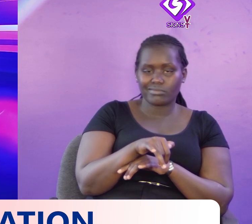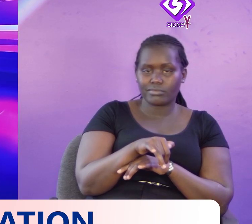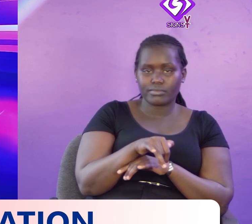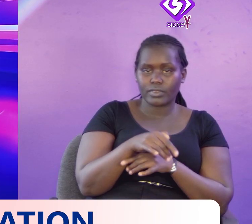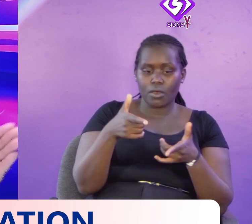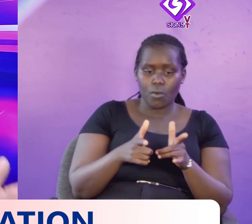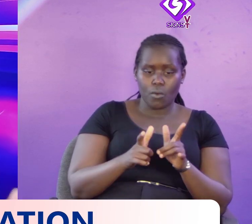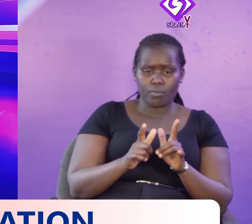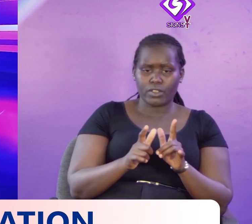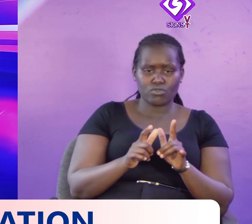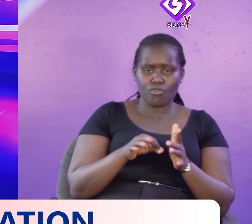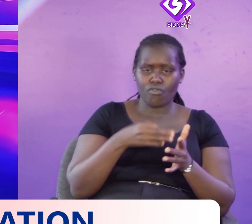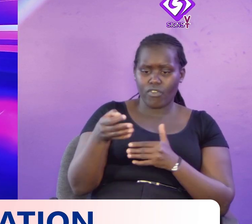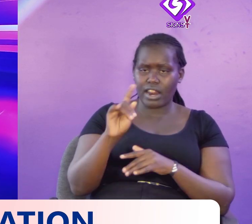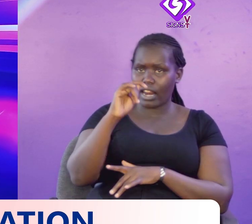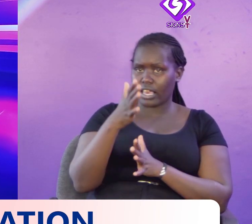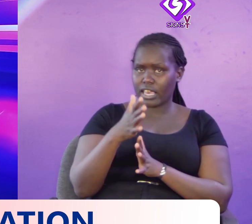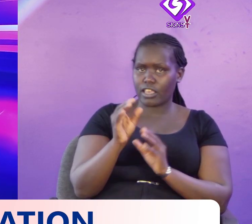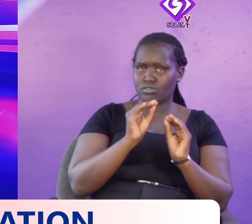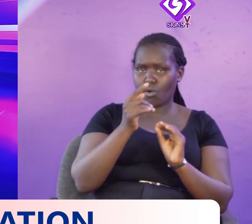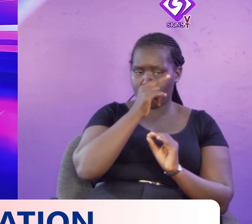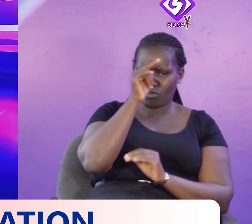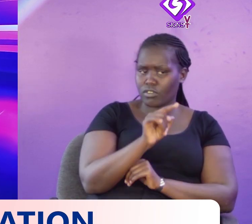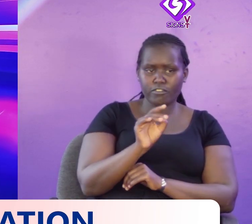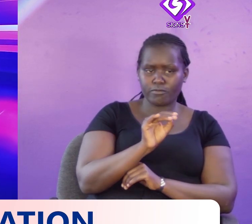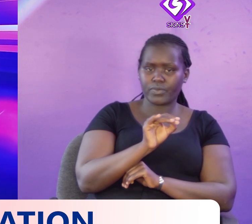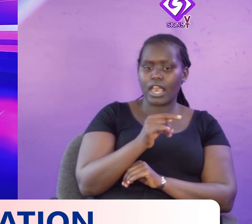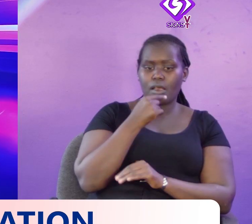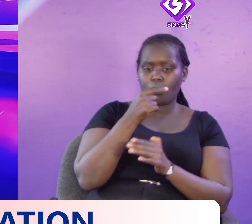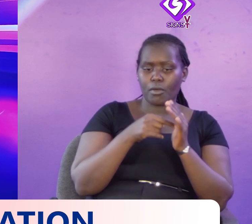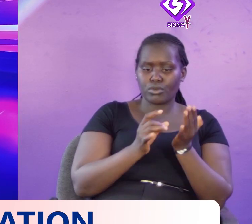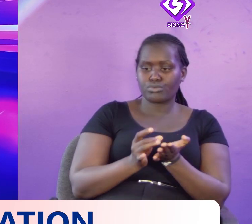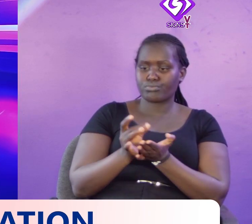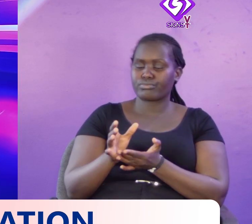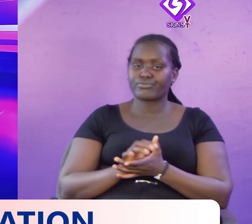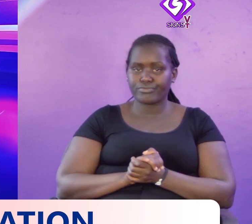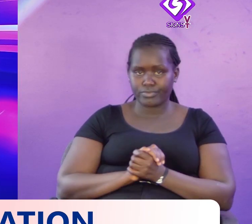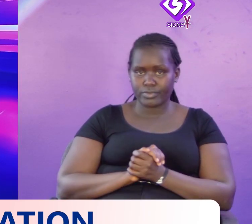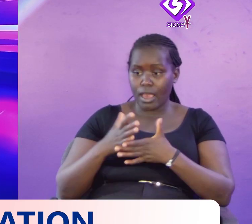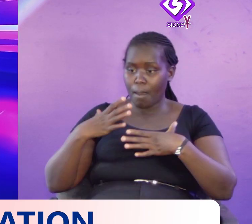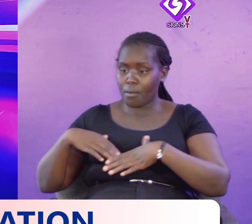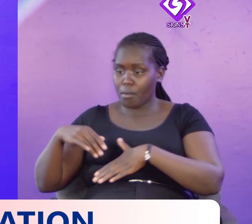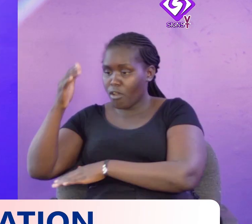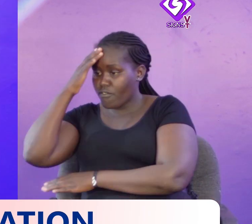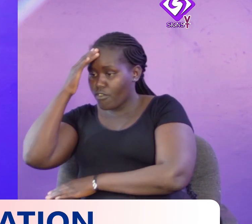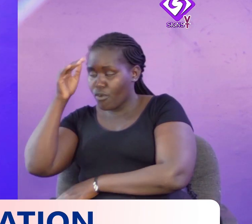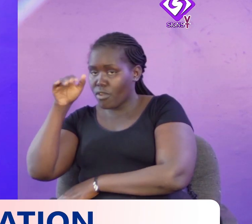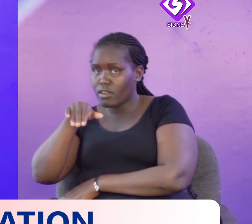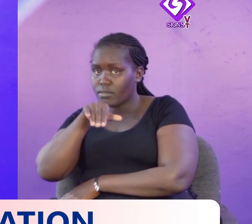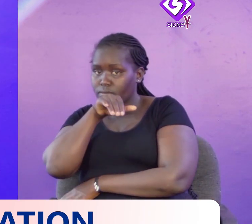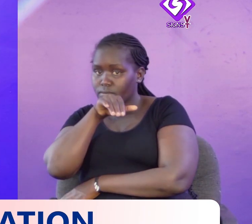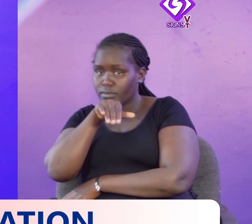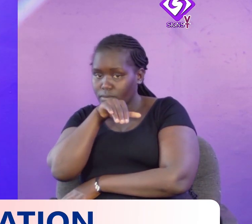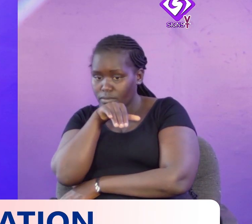Kenyans down because of you. Yes. He just told him, sit aside. And people have known Baba, sorry, my sign language